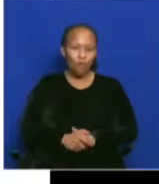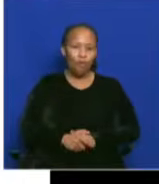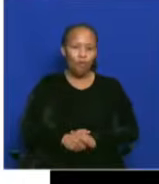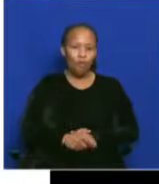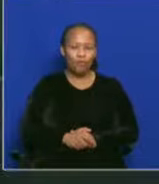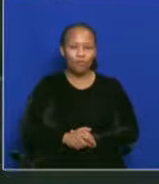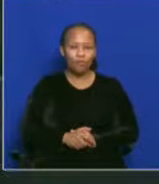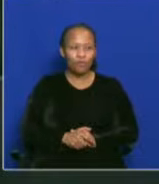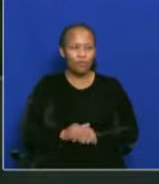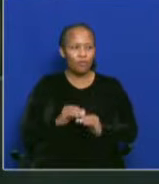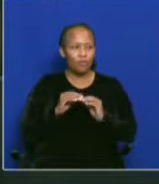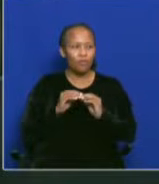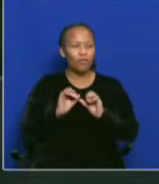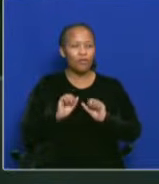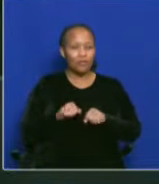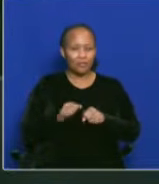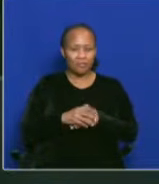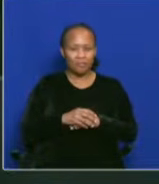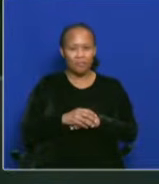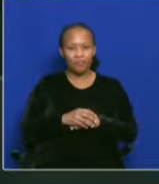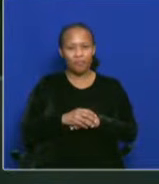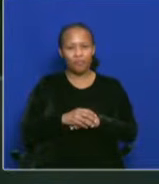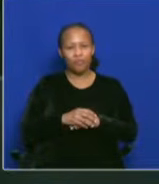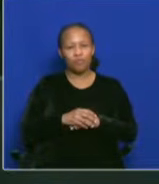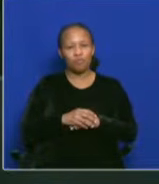He's in the procurement. This was